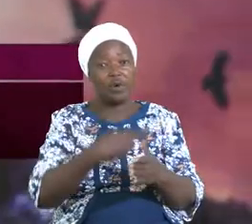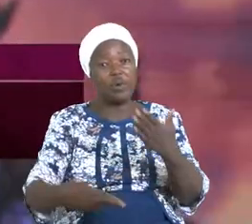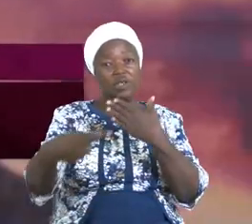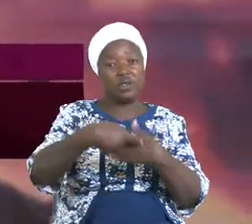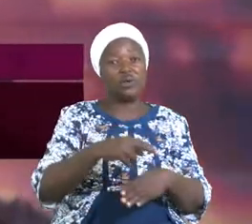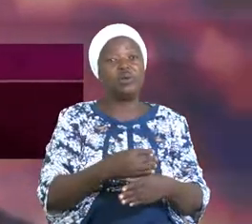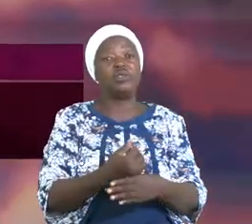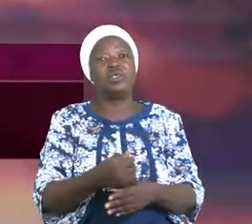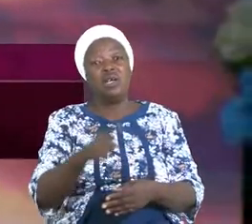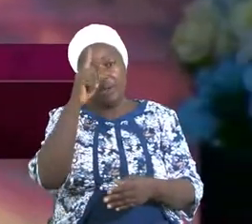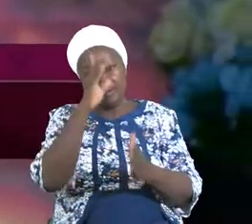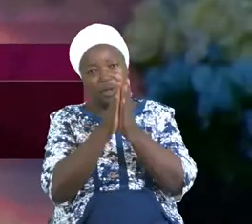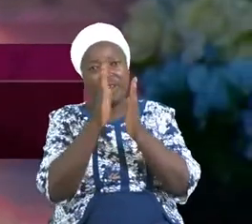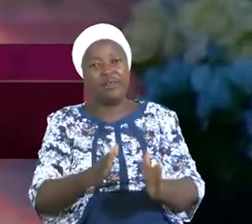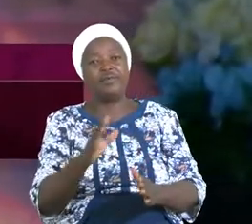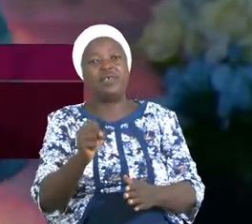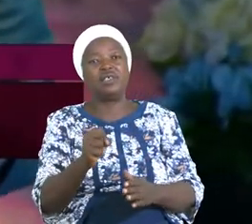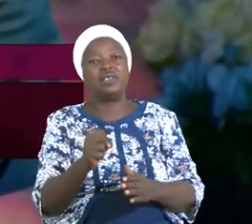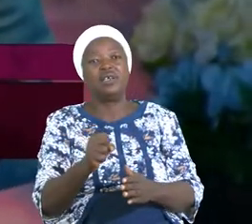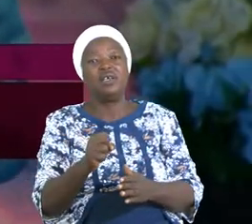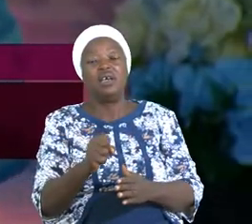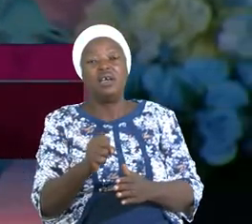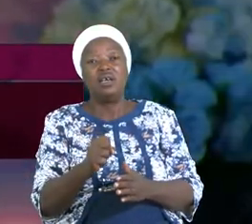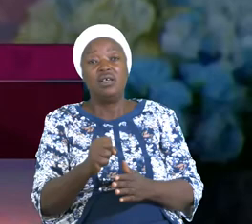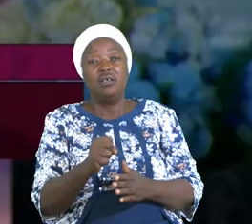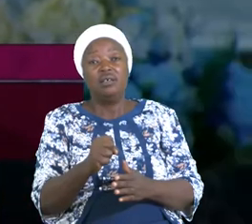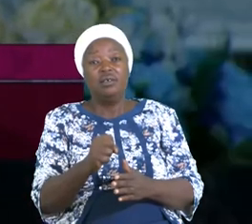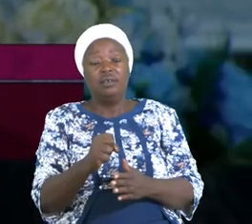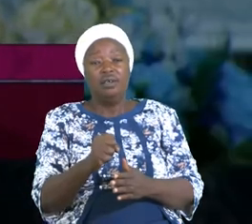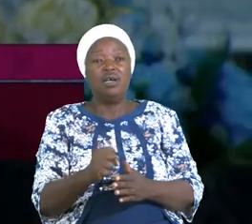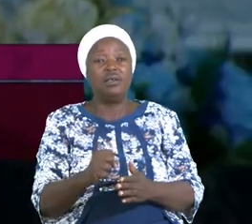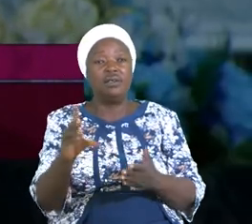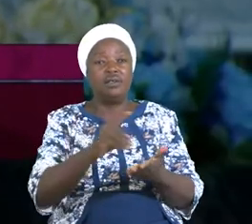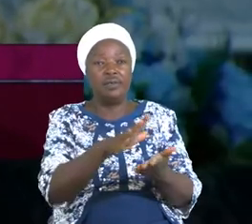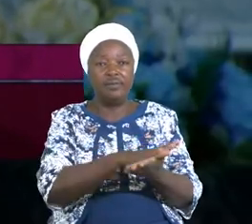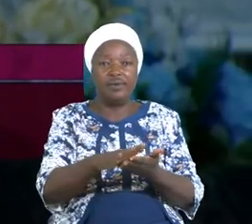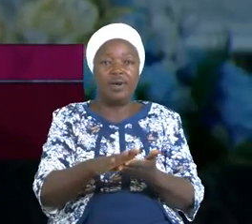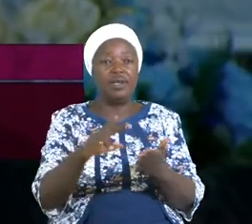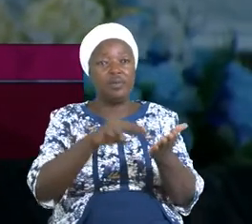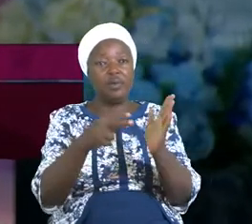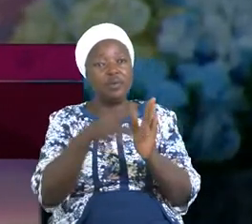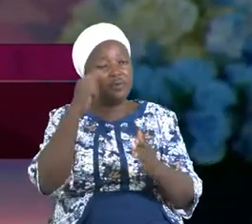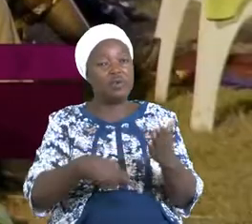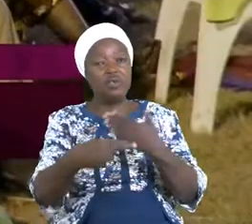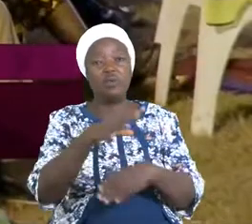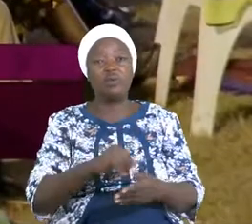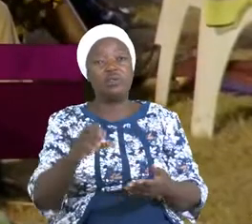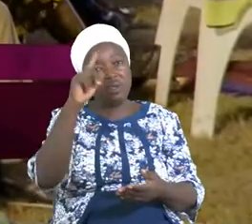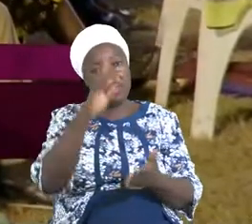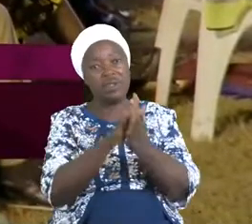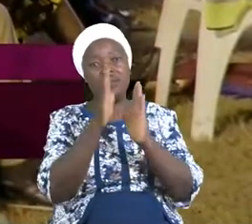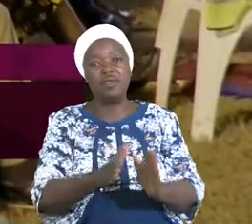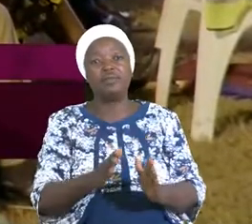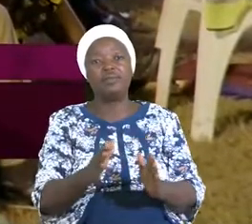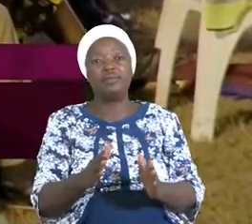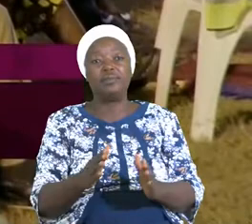saints. Divine purpose for restored saints. As people